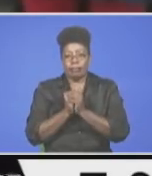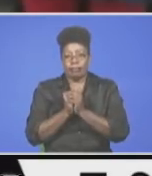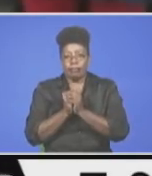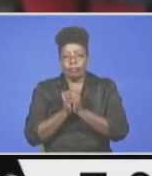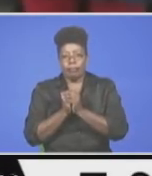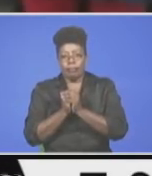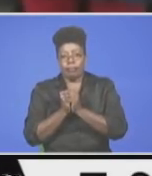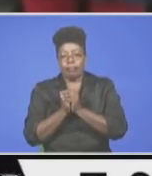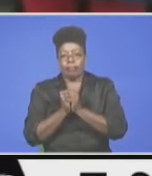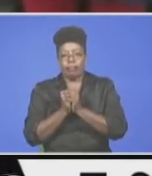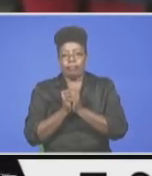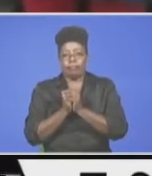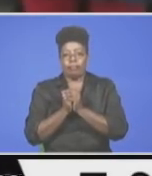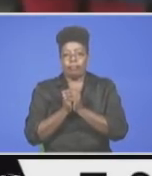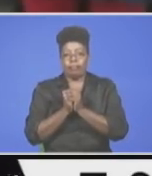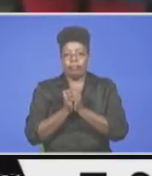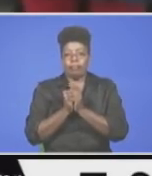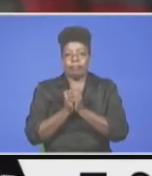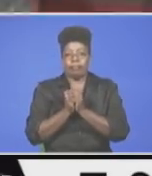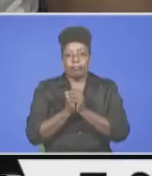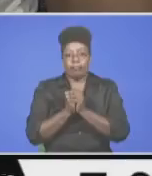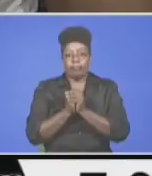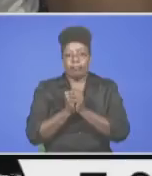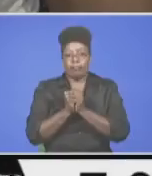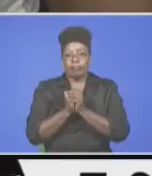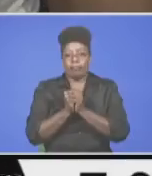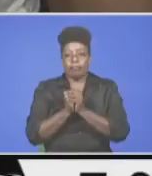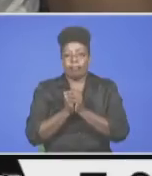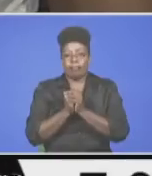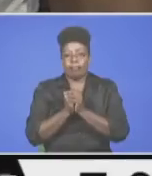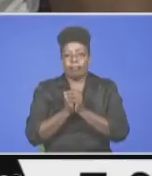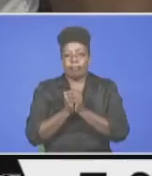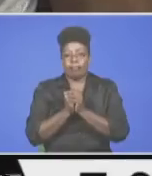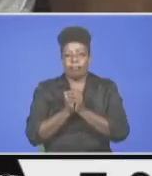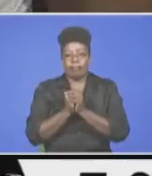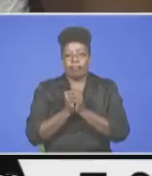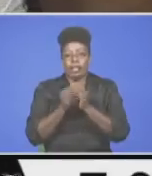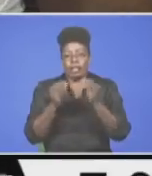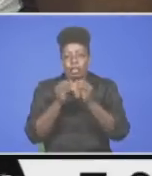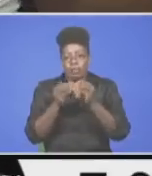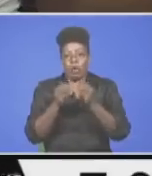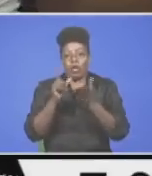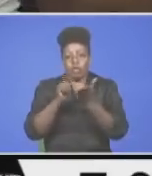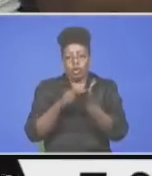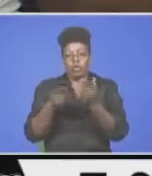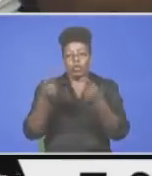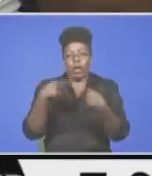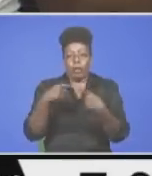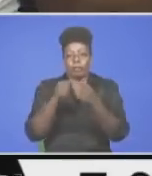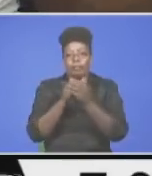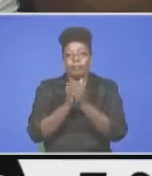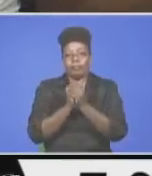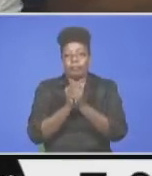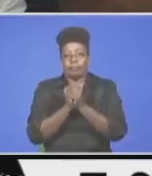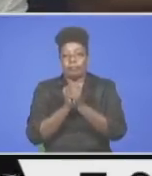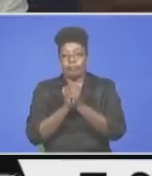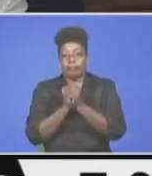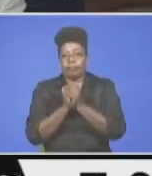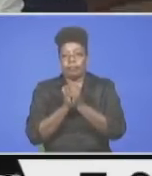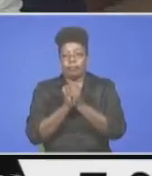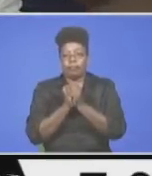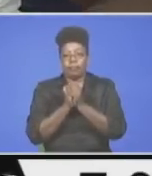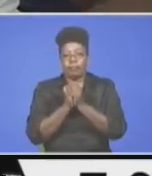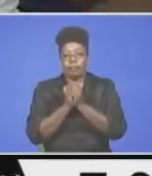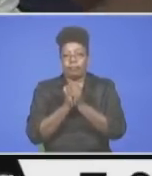Albury, ZNS Network News. Well, stay tuned. There's more news to come. You're watching the Bahamas Tonight.